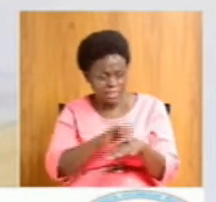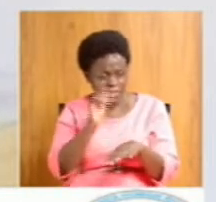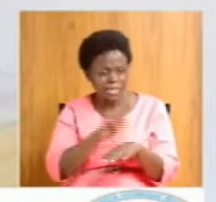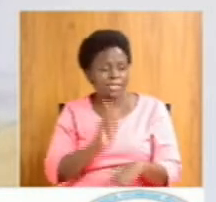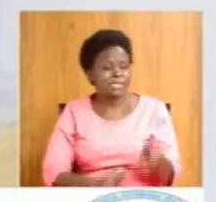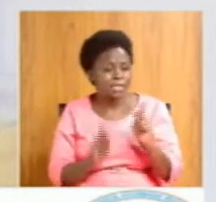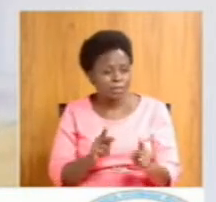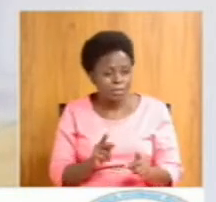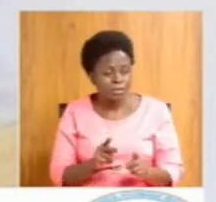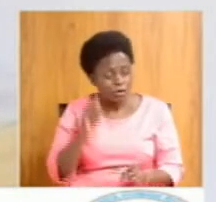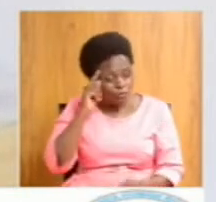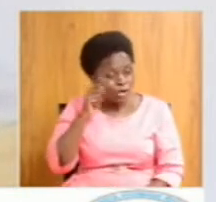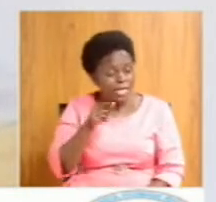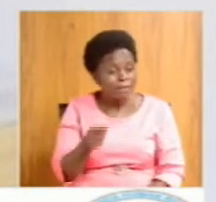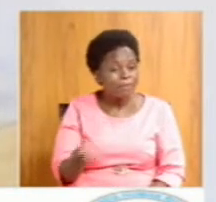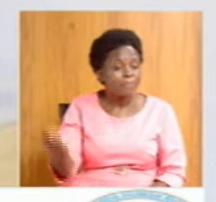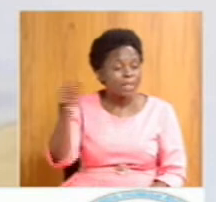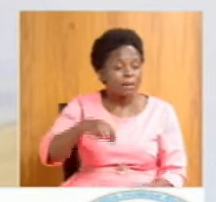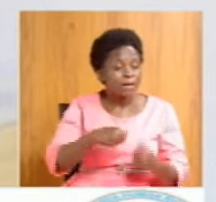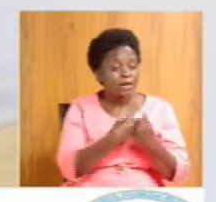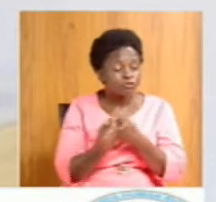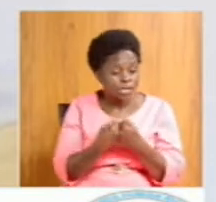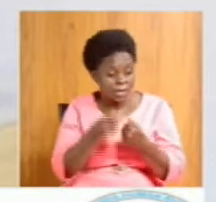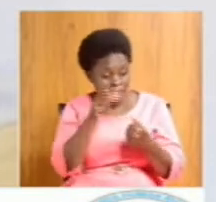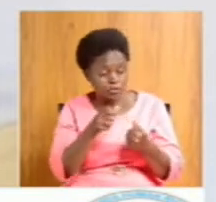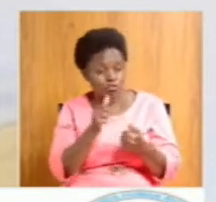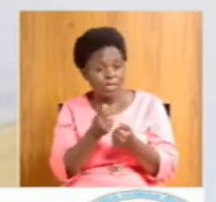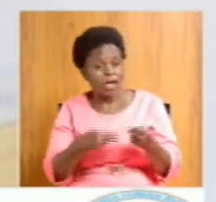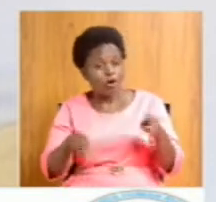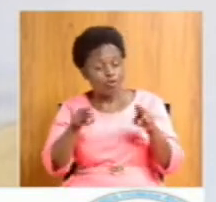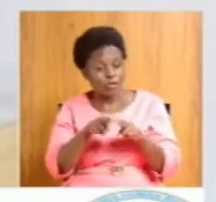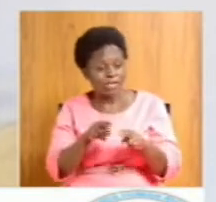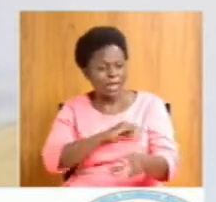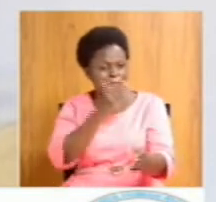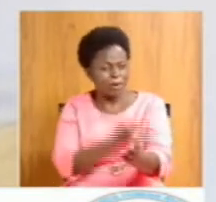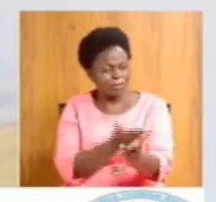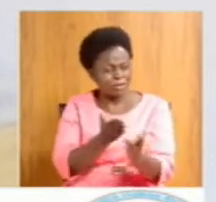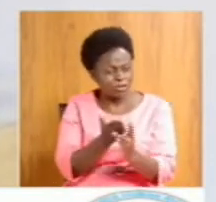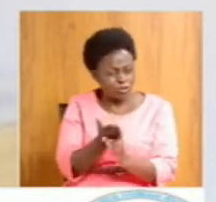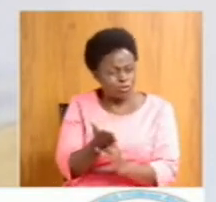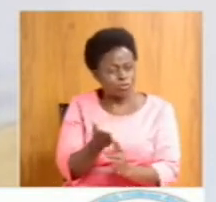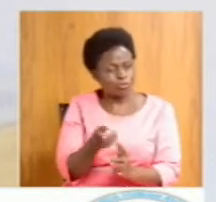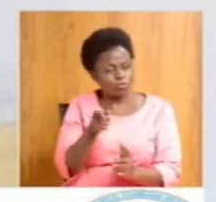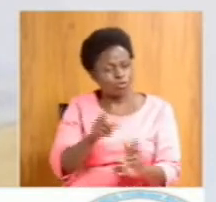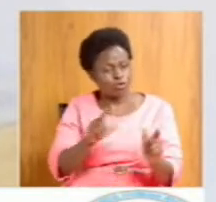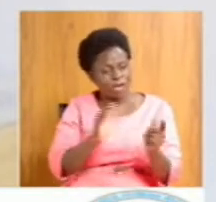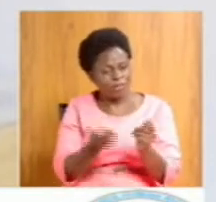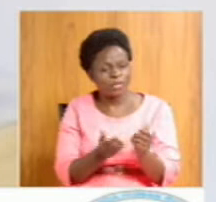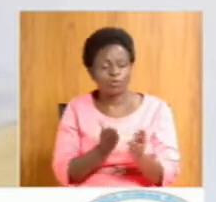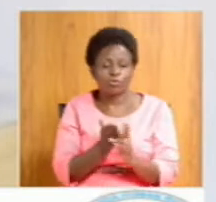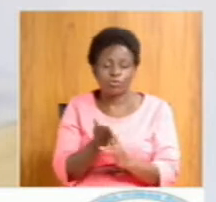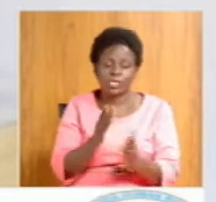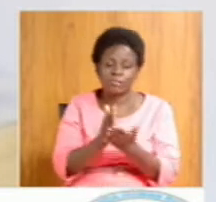citizens, that for him coming out to challenge the contractor, empowerment through the local government, through his department of community